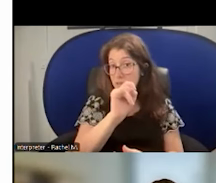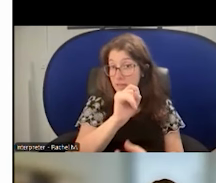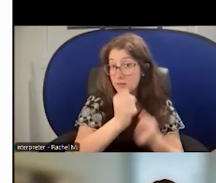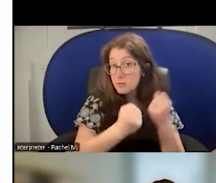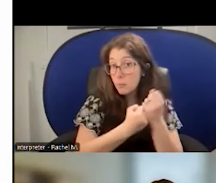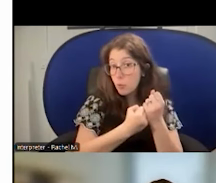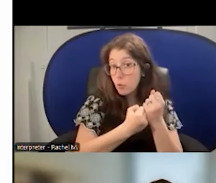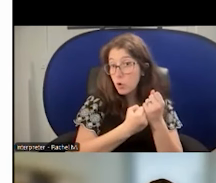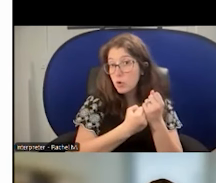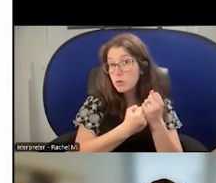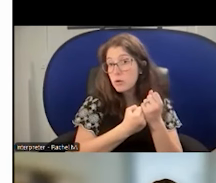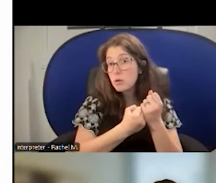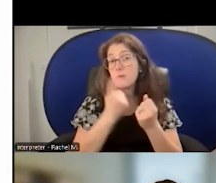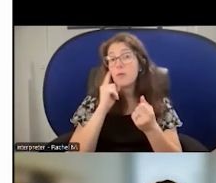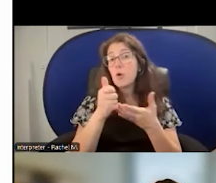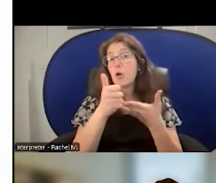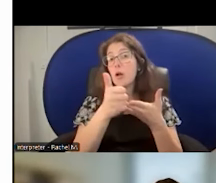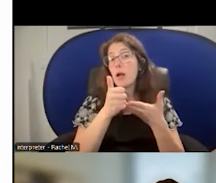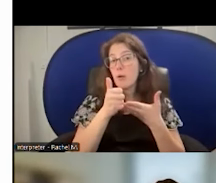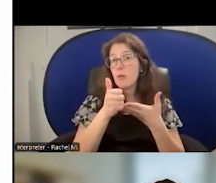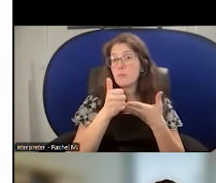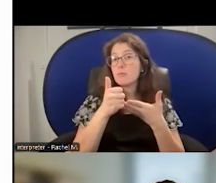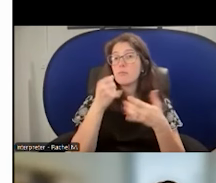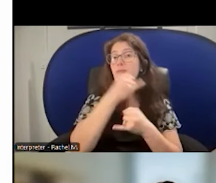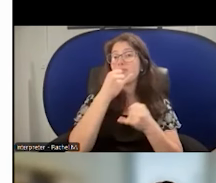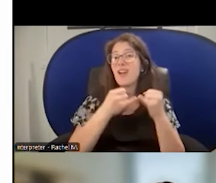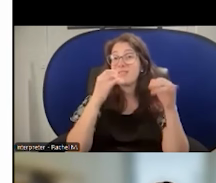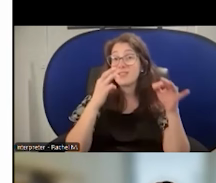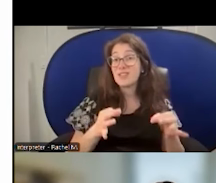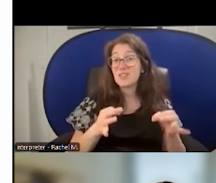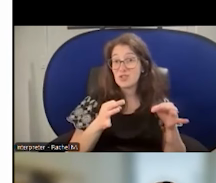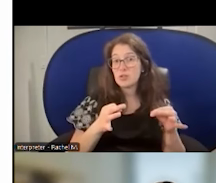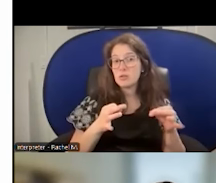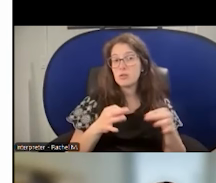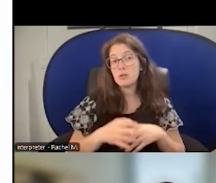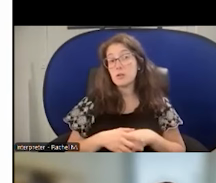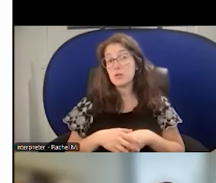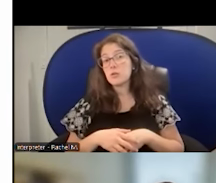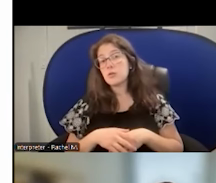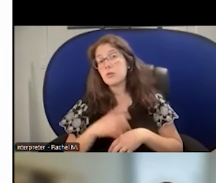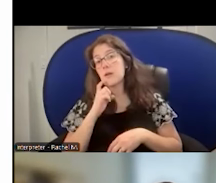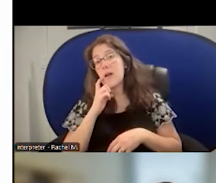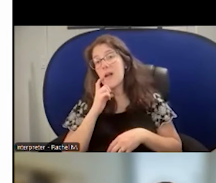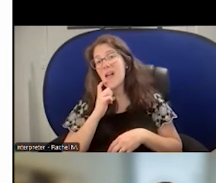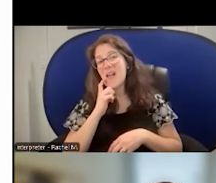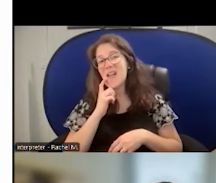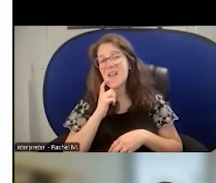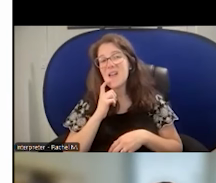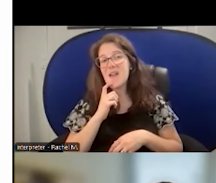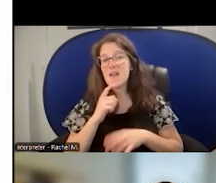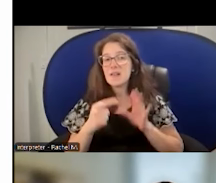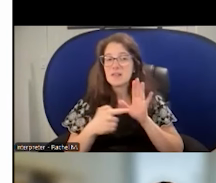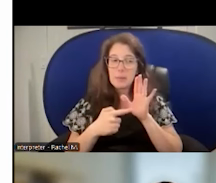with a final decision, if you need someone else to look at the accessibility report, for example.